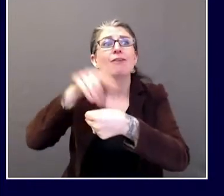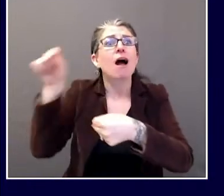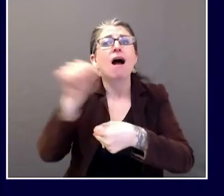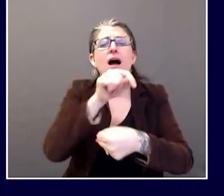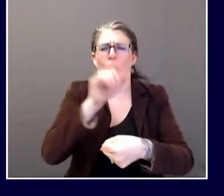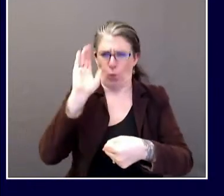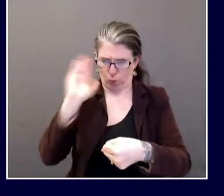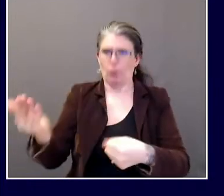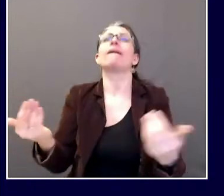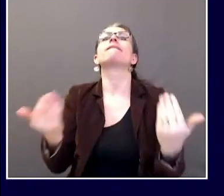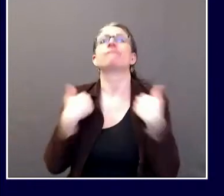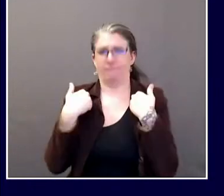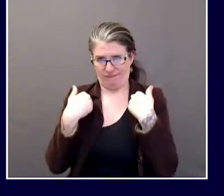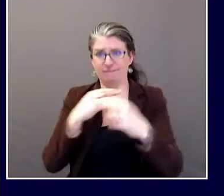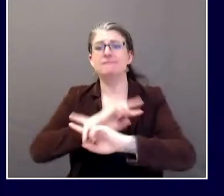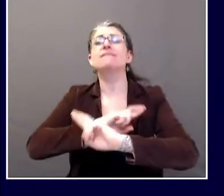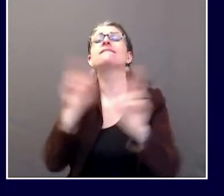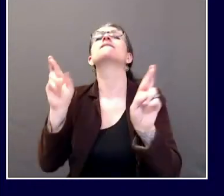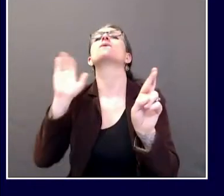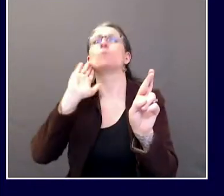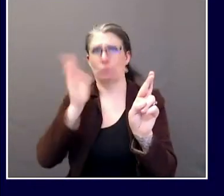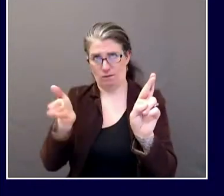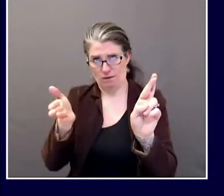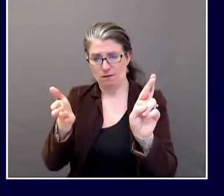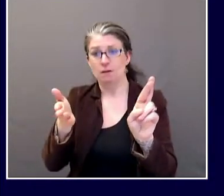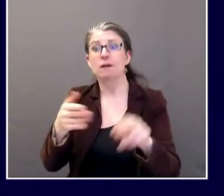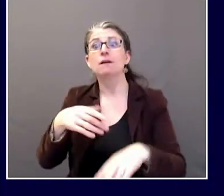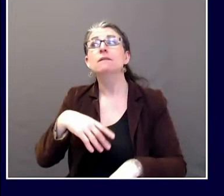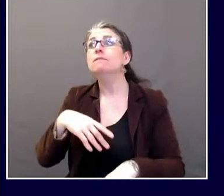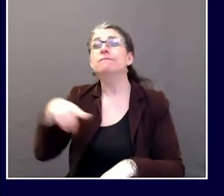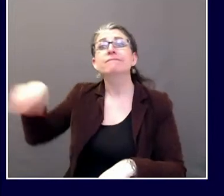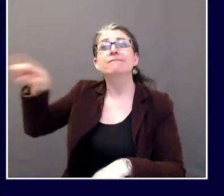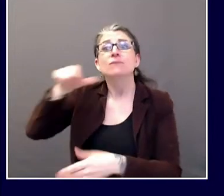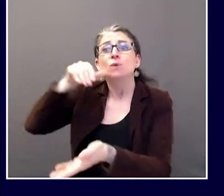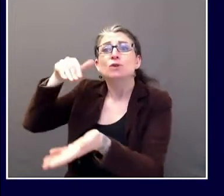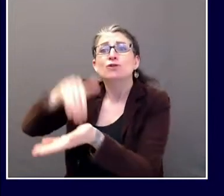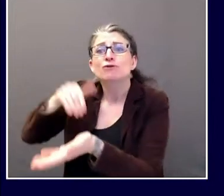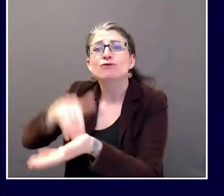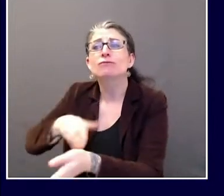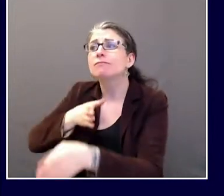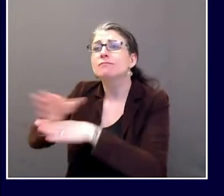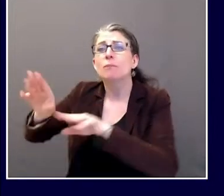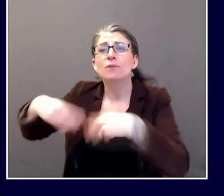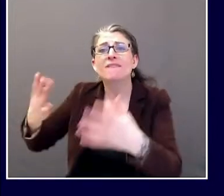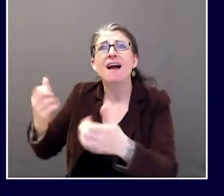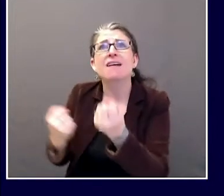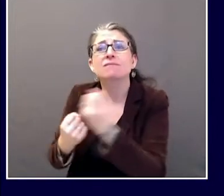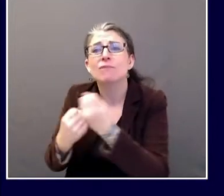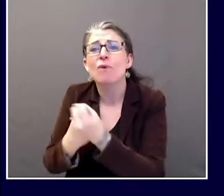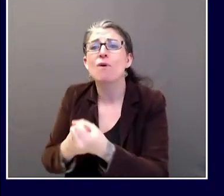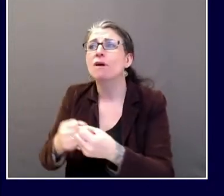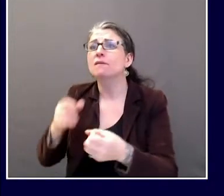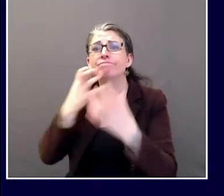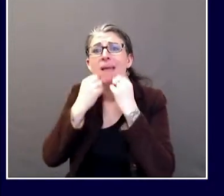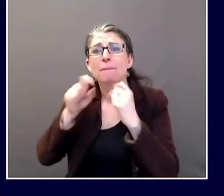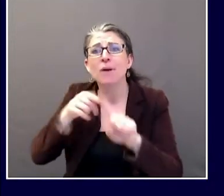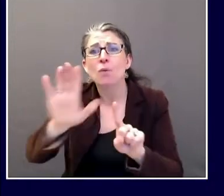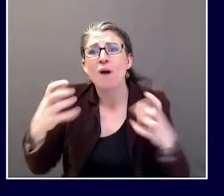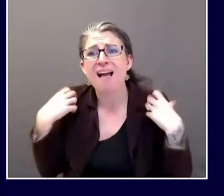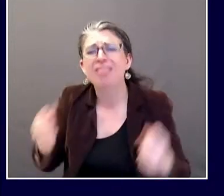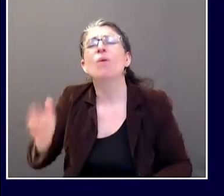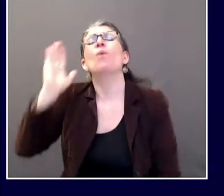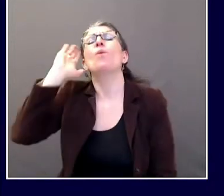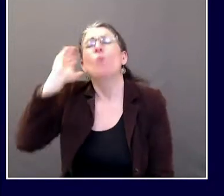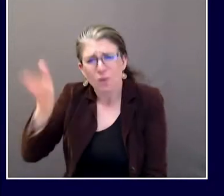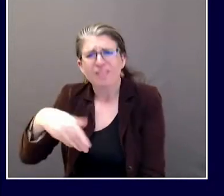governor's COVID-19 vaccination website, and talking with them about what they anticipate getting in terms of supplies and